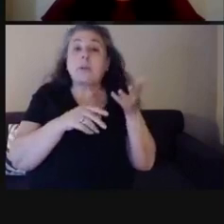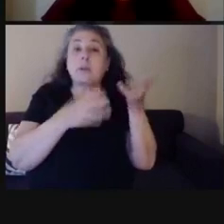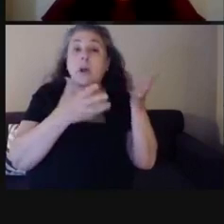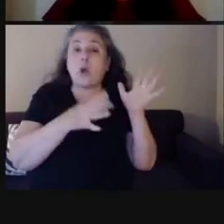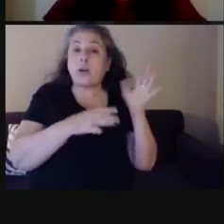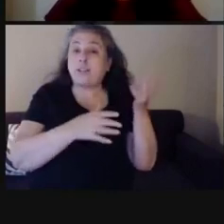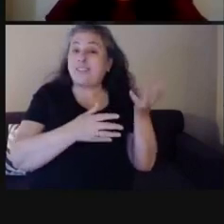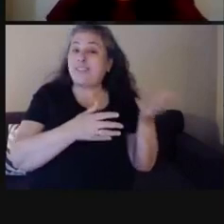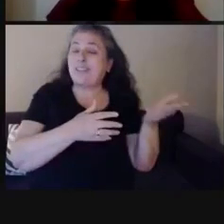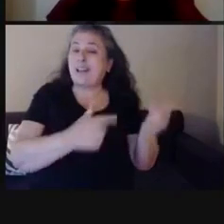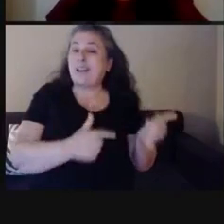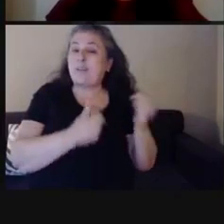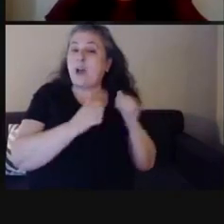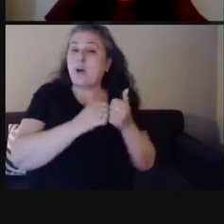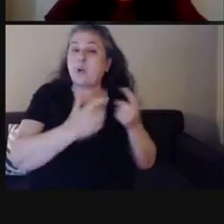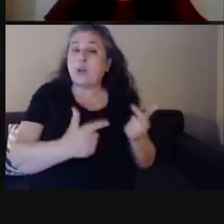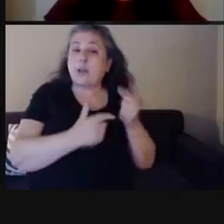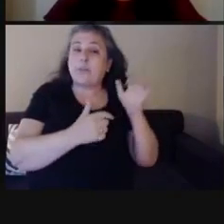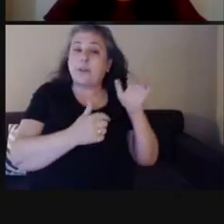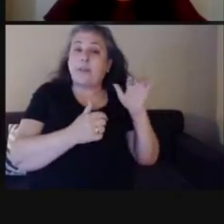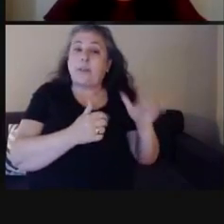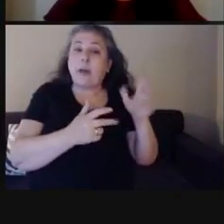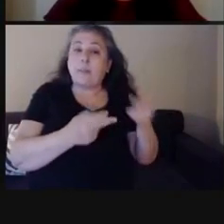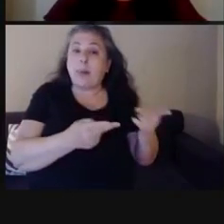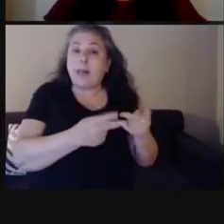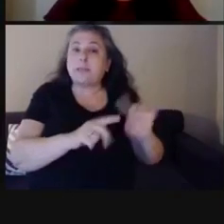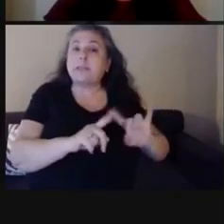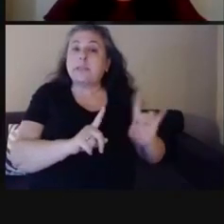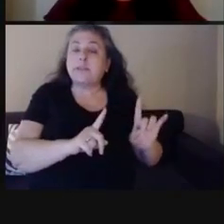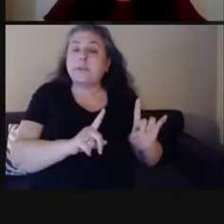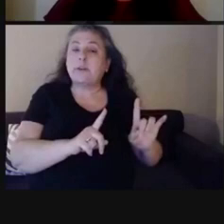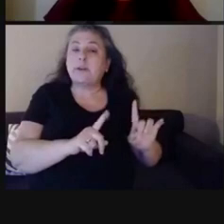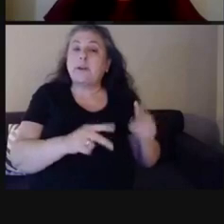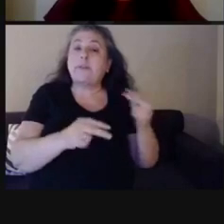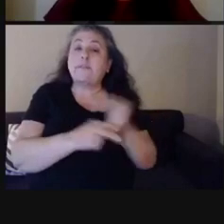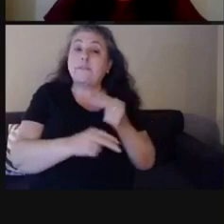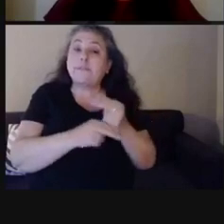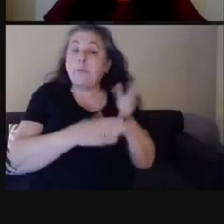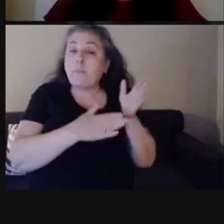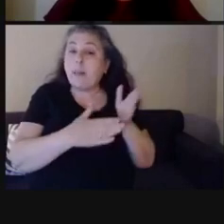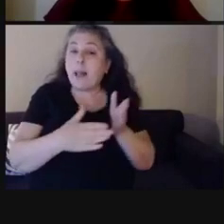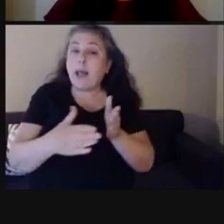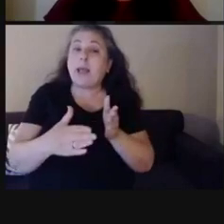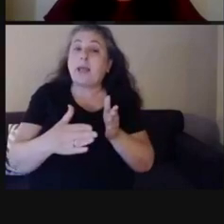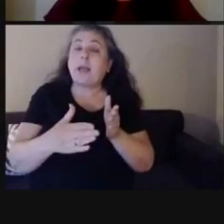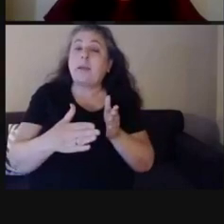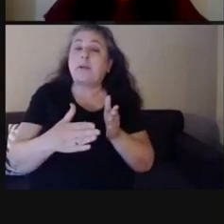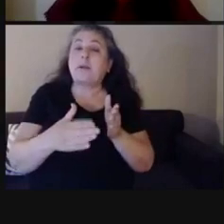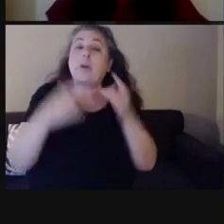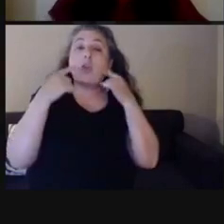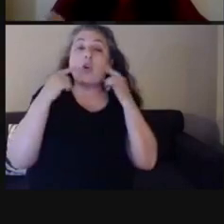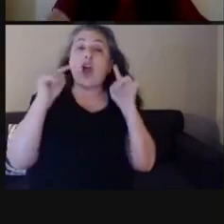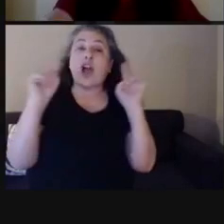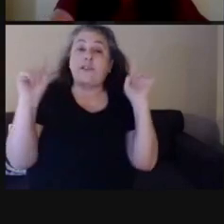there, how to live there, and again, formulating a plan to thrive.